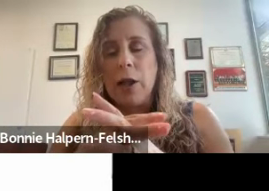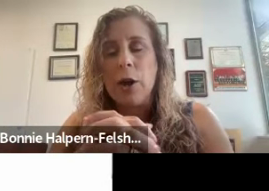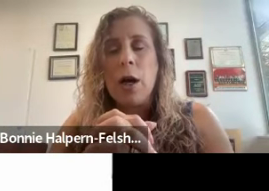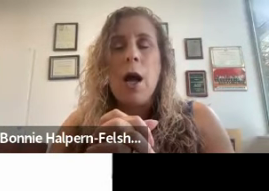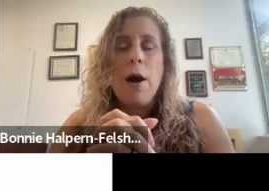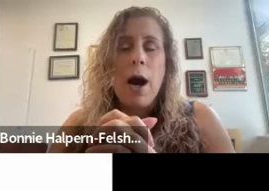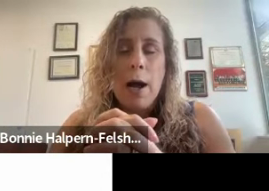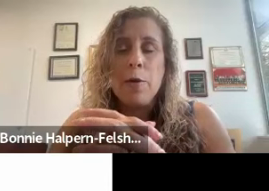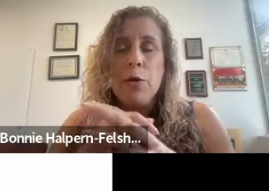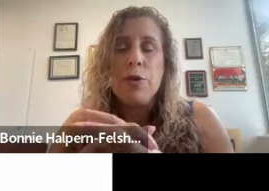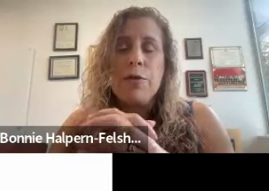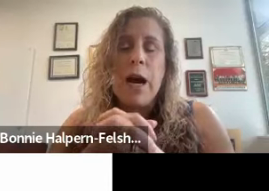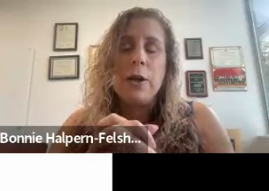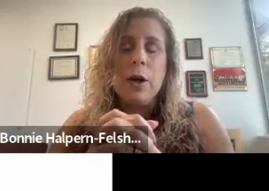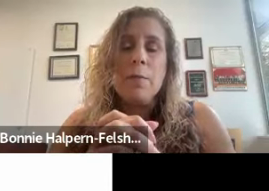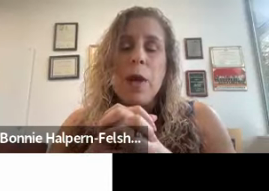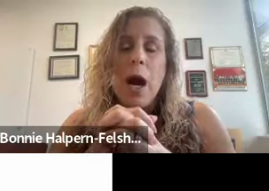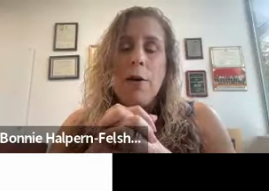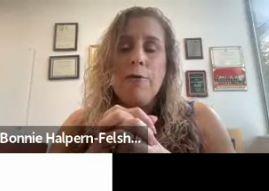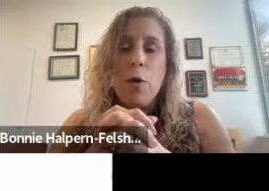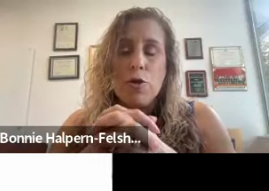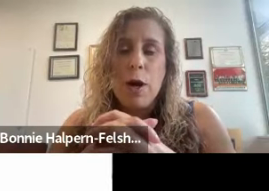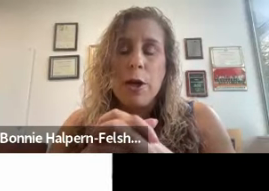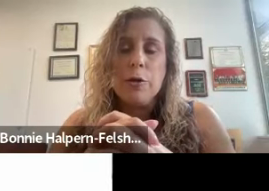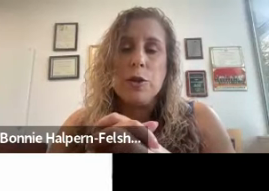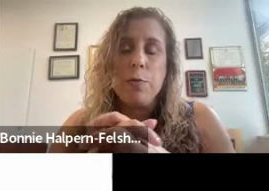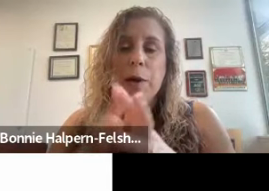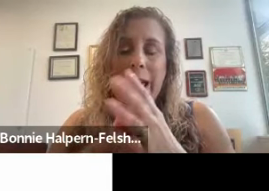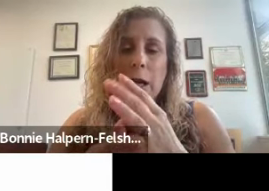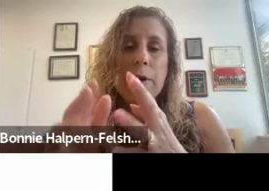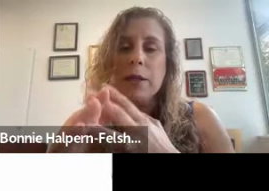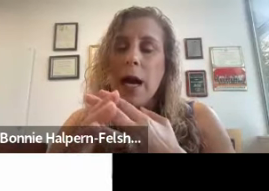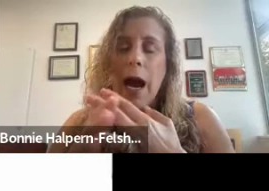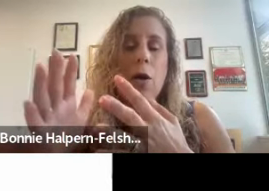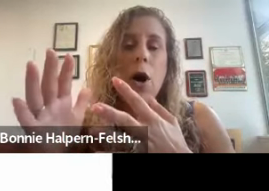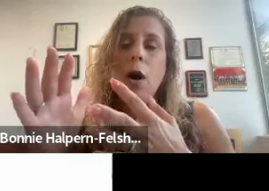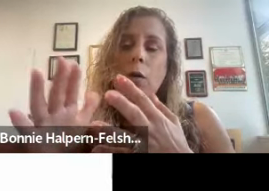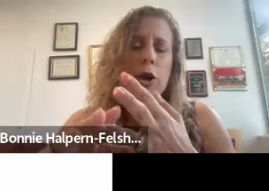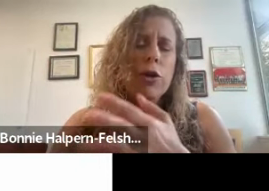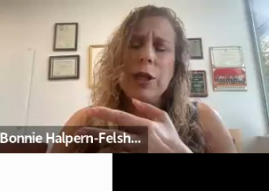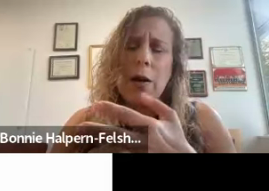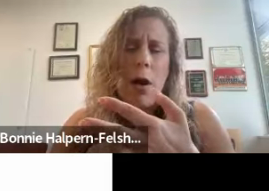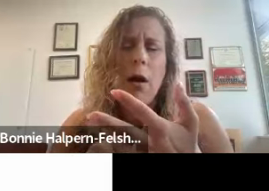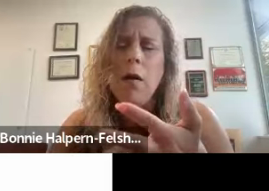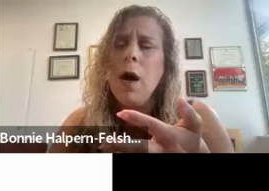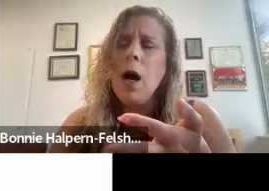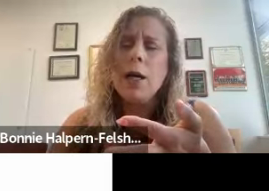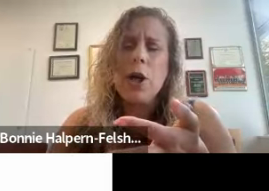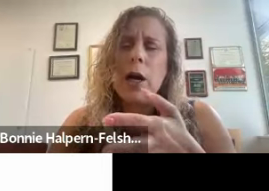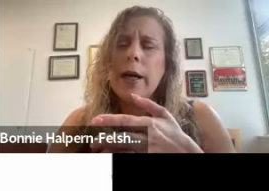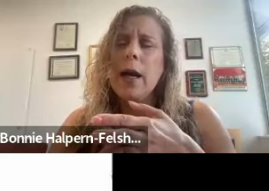of color and youth of color for drug use, cannabis, alcohol, huge